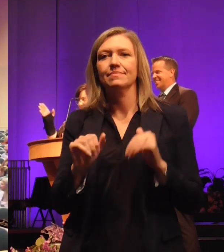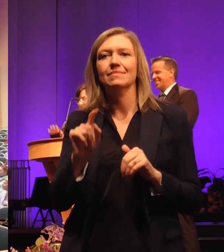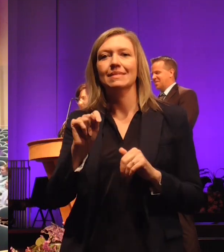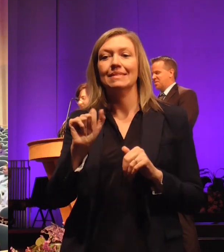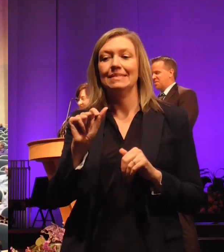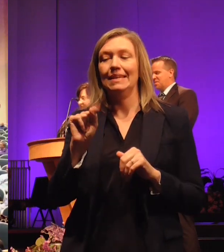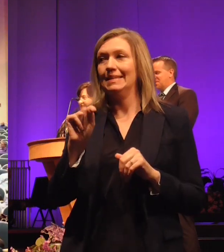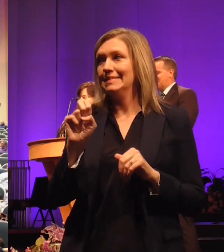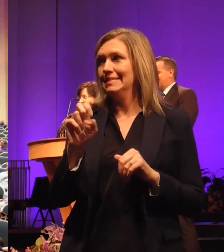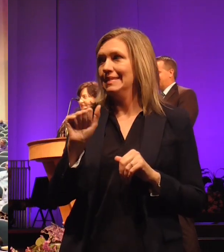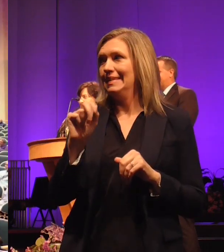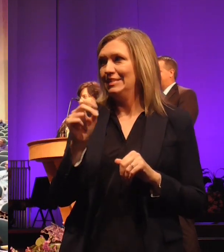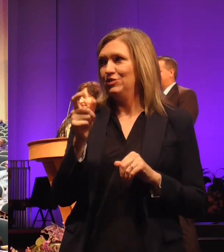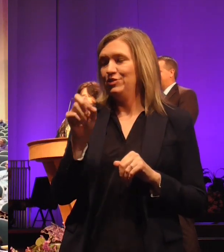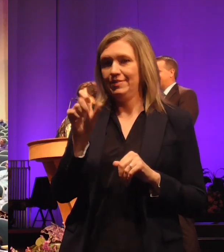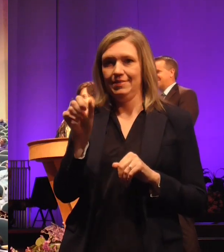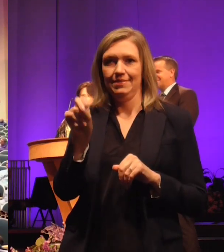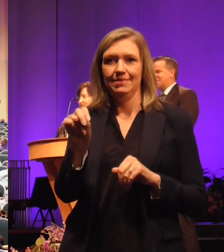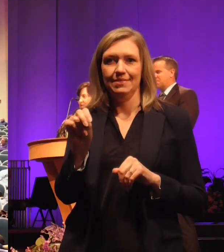Tate Anderson,